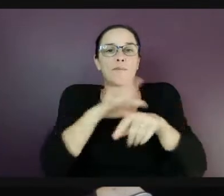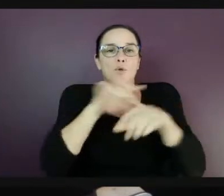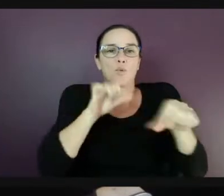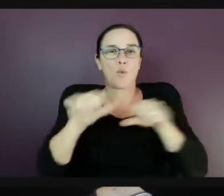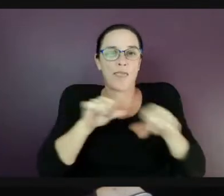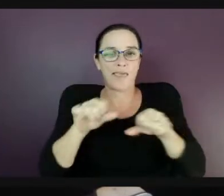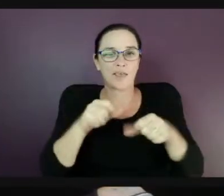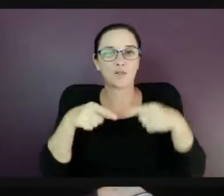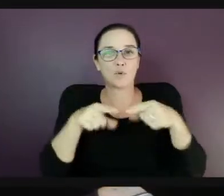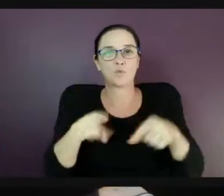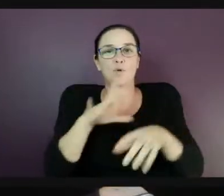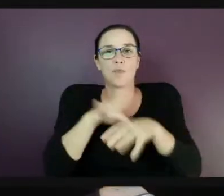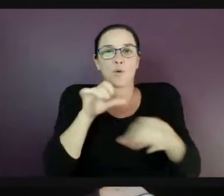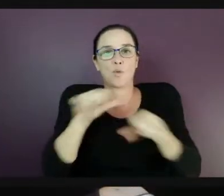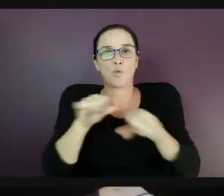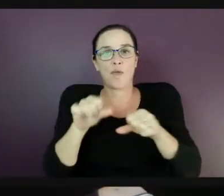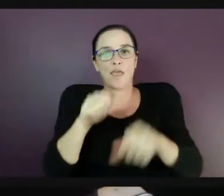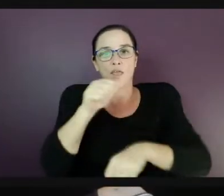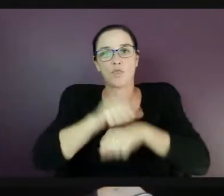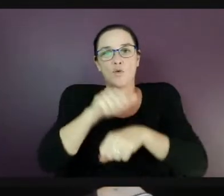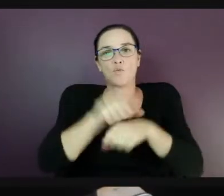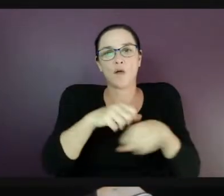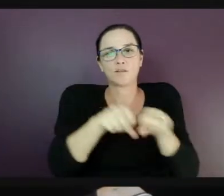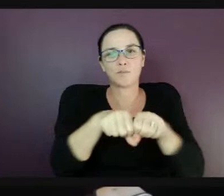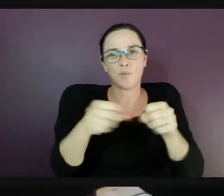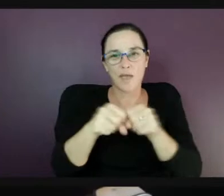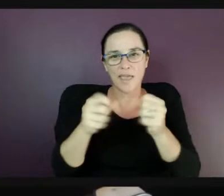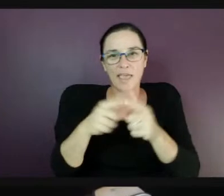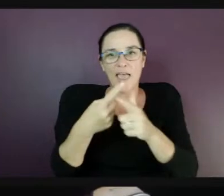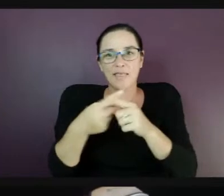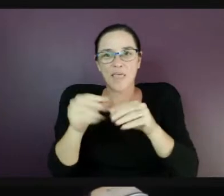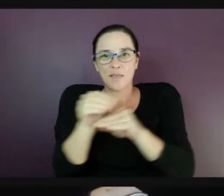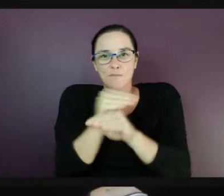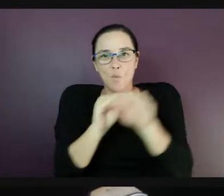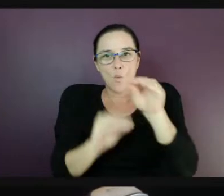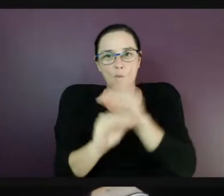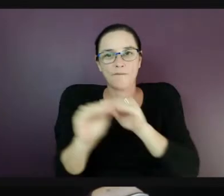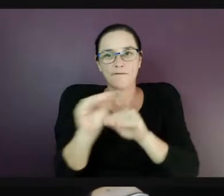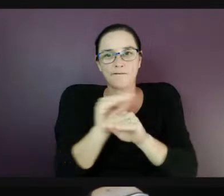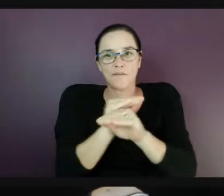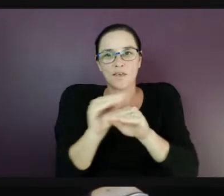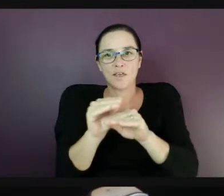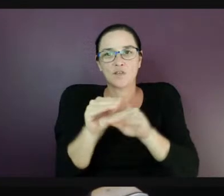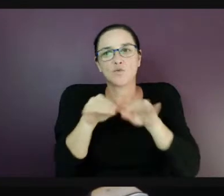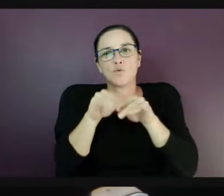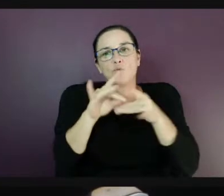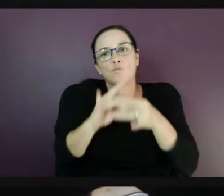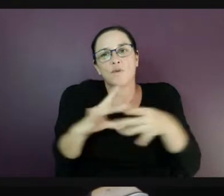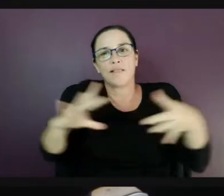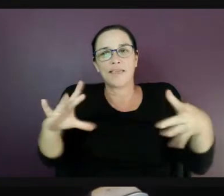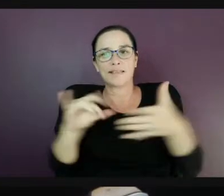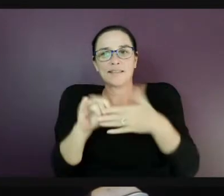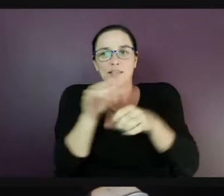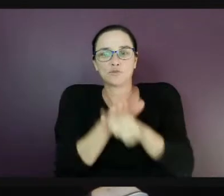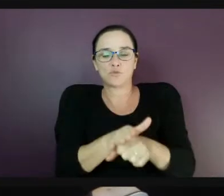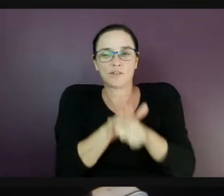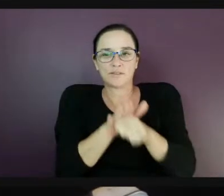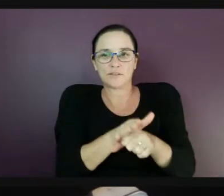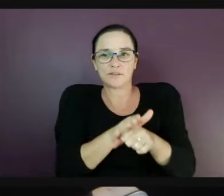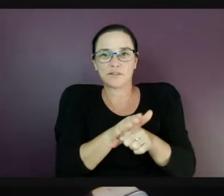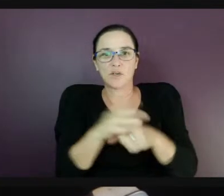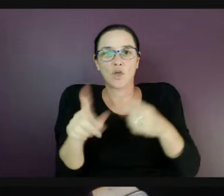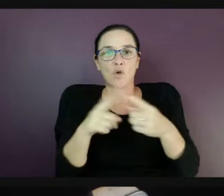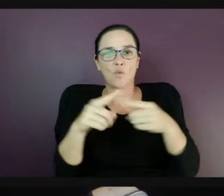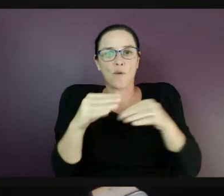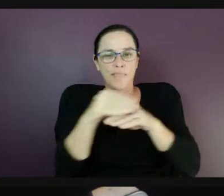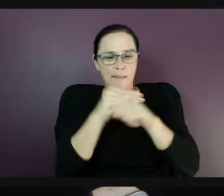So during an earthquake, rocks break and then slide past each other to release the built-up stresses. When they slide against